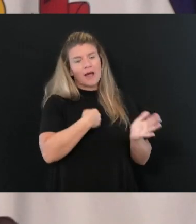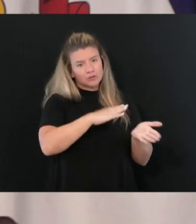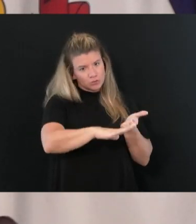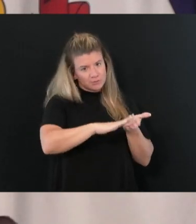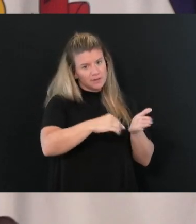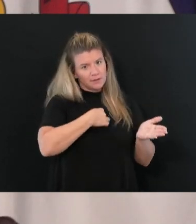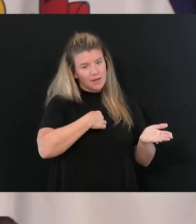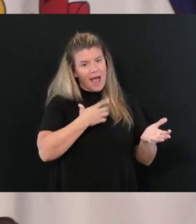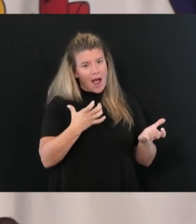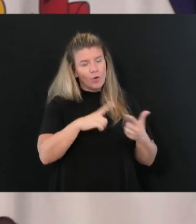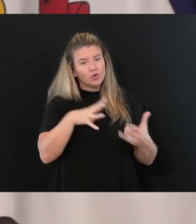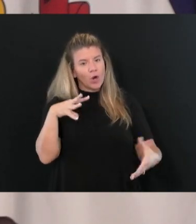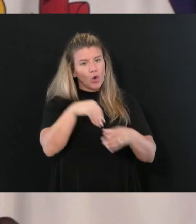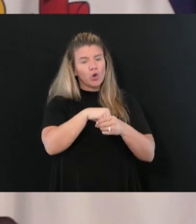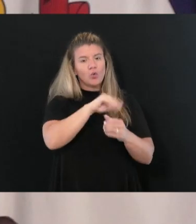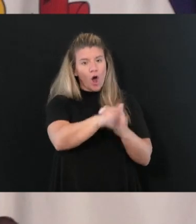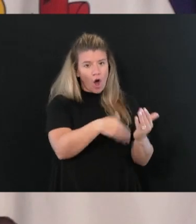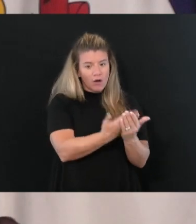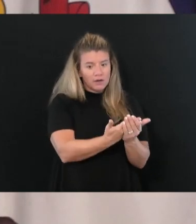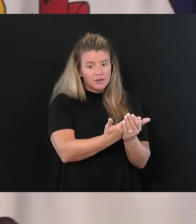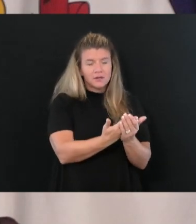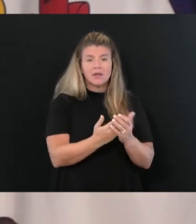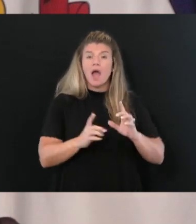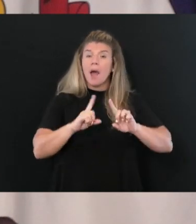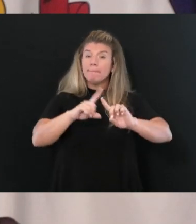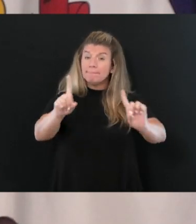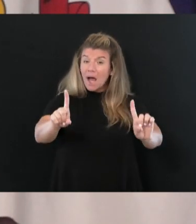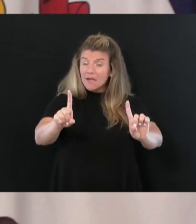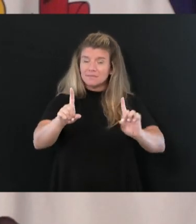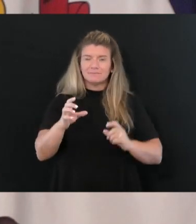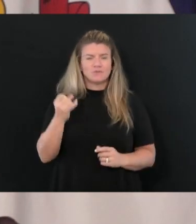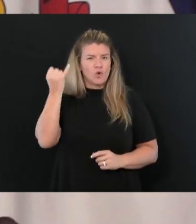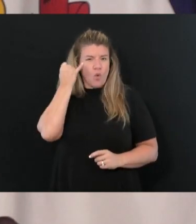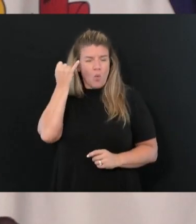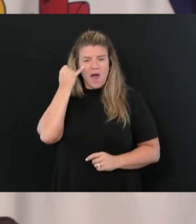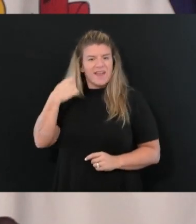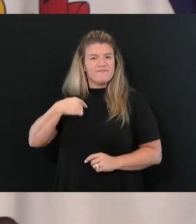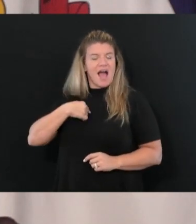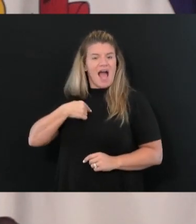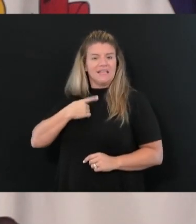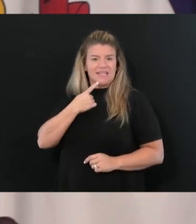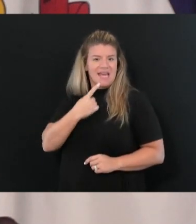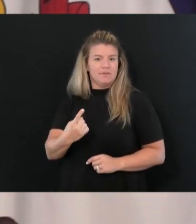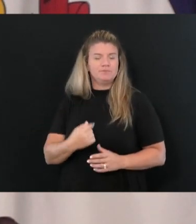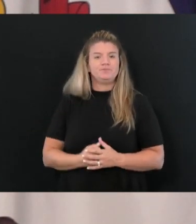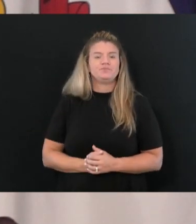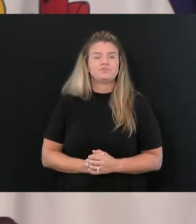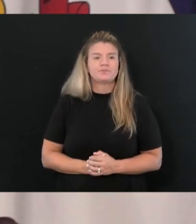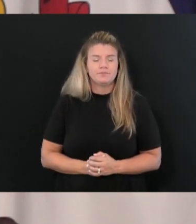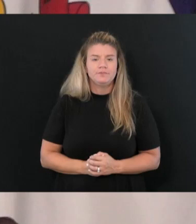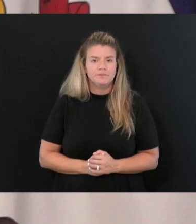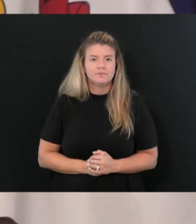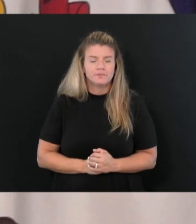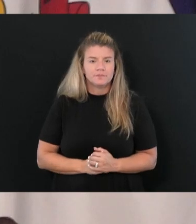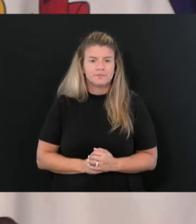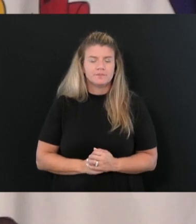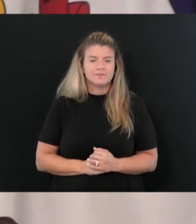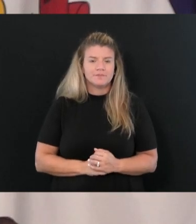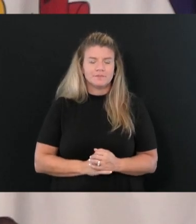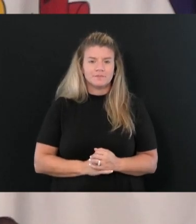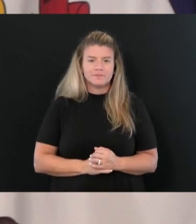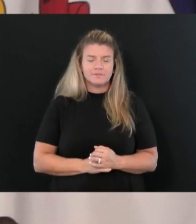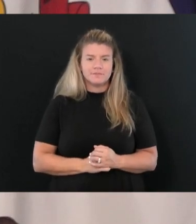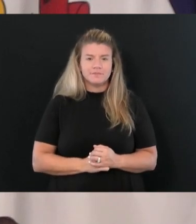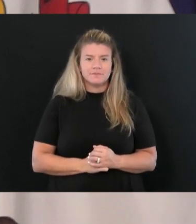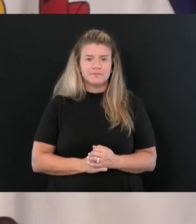everybody. But what if I were to have said to you, there'll be a time when